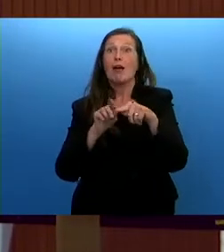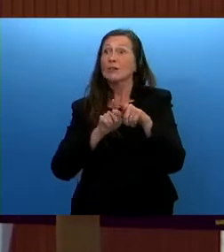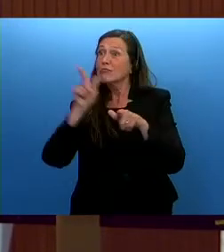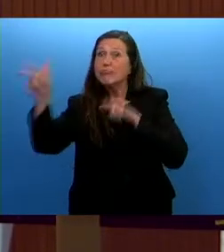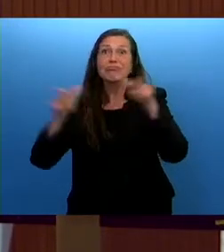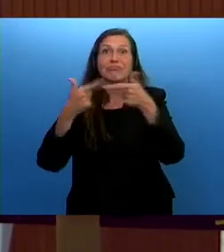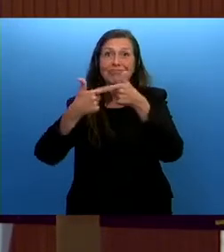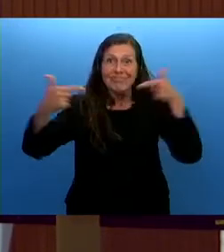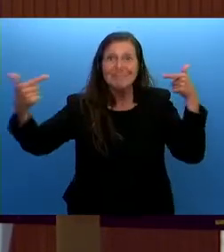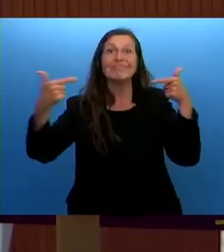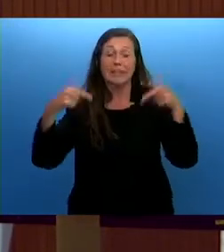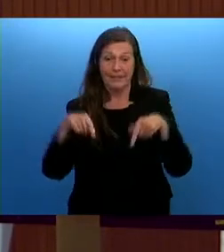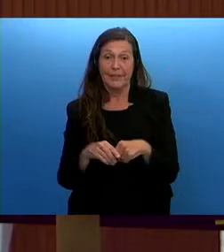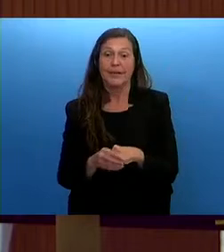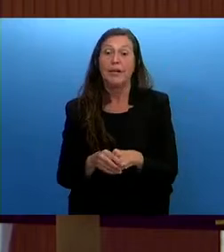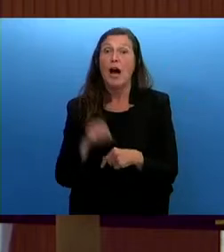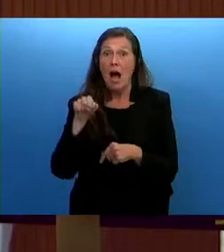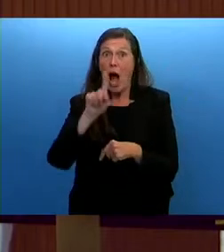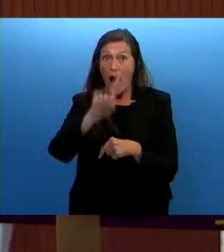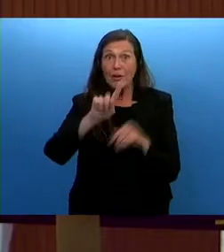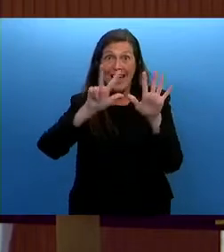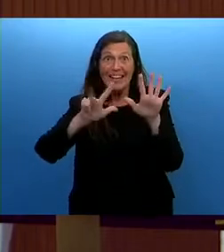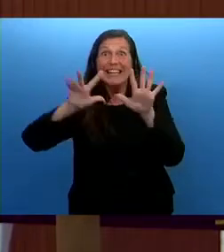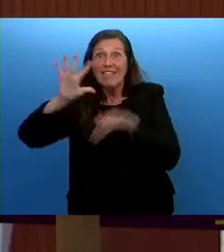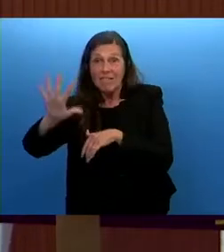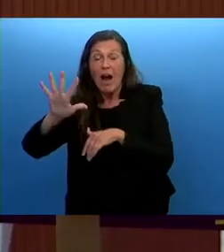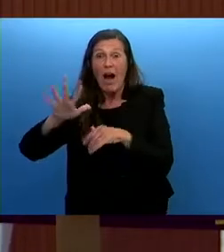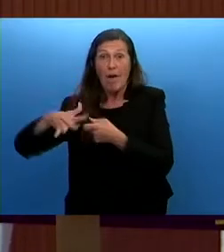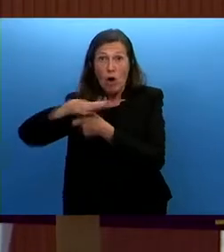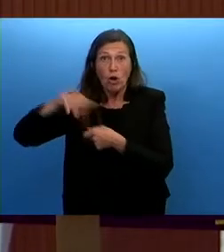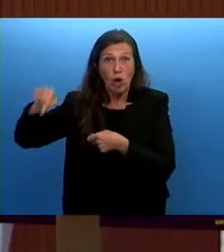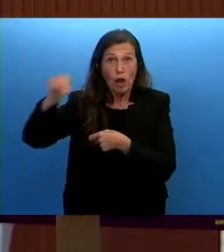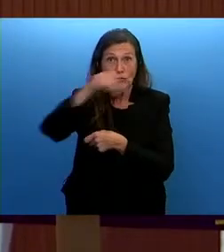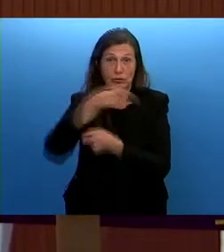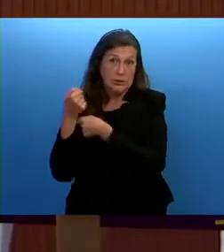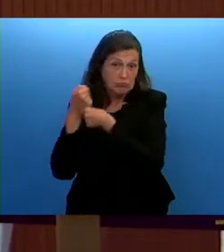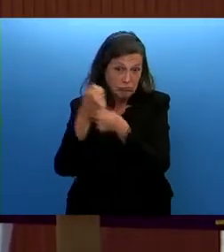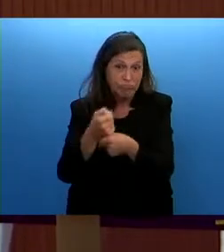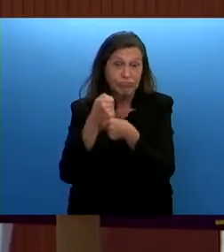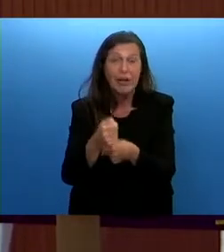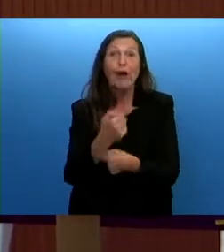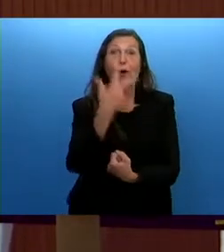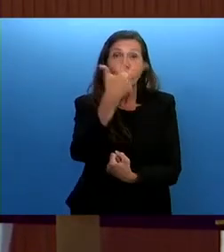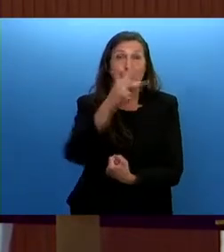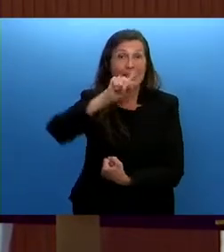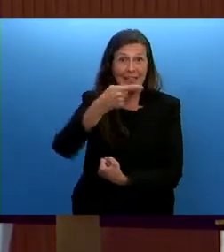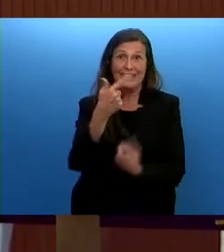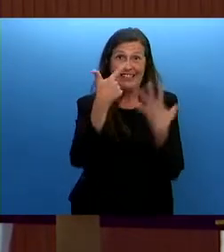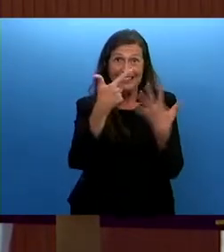from 185 countries. And I was very happy about the great diversity